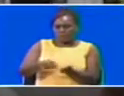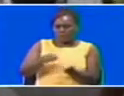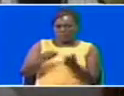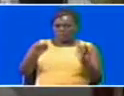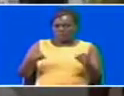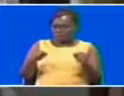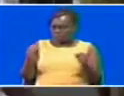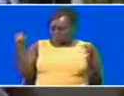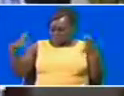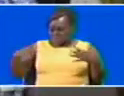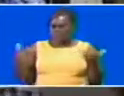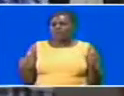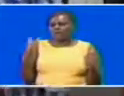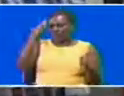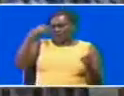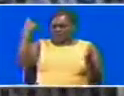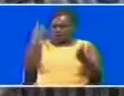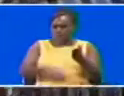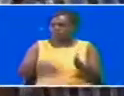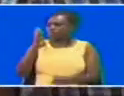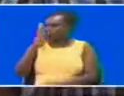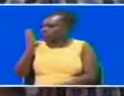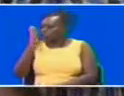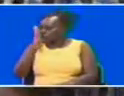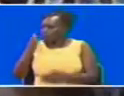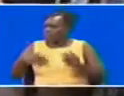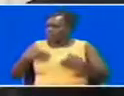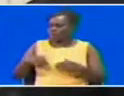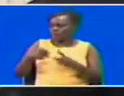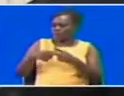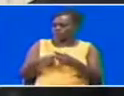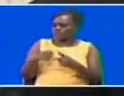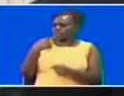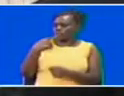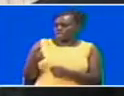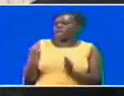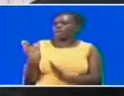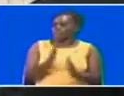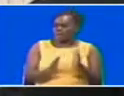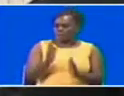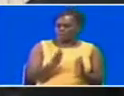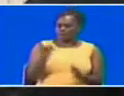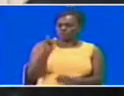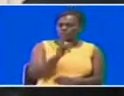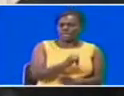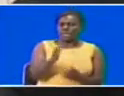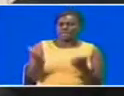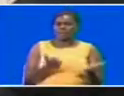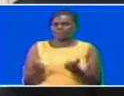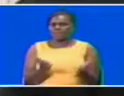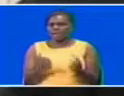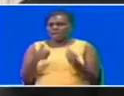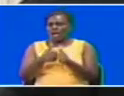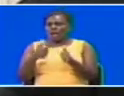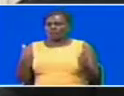be hanging in the balance due to the cost of borrowing, players in the industry have come up with strategies to stay in business and